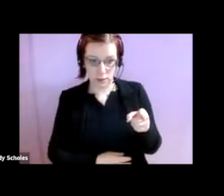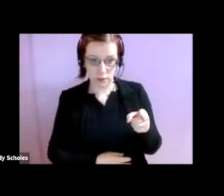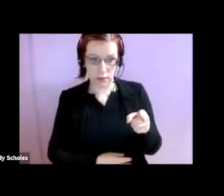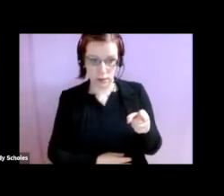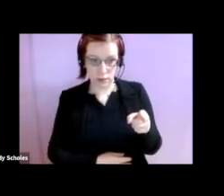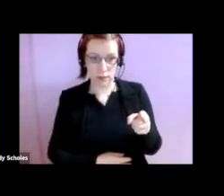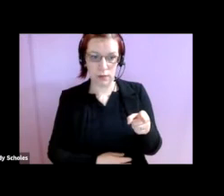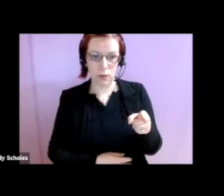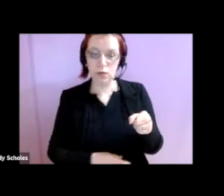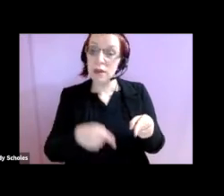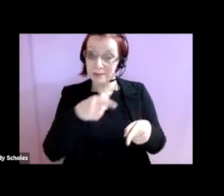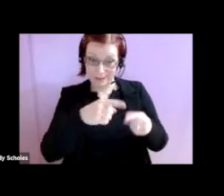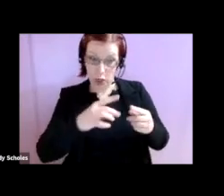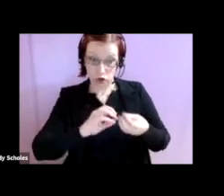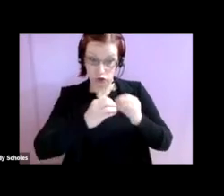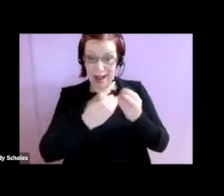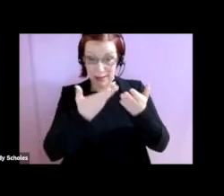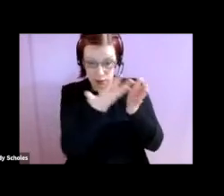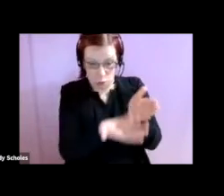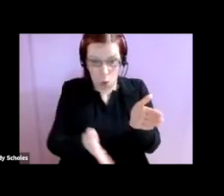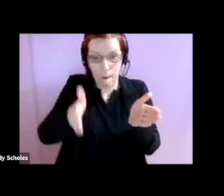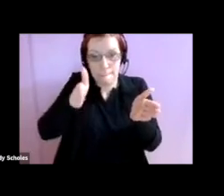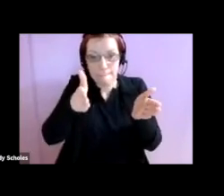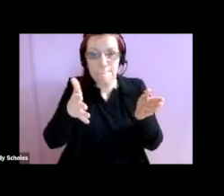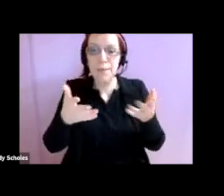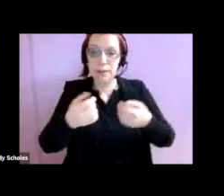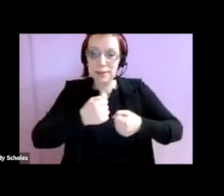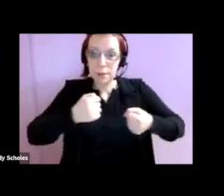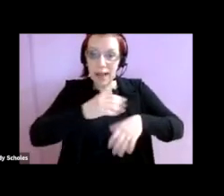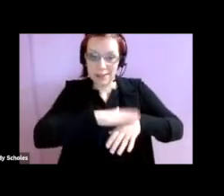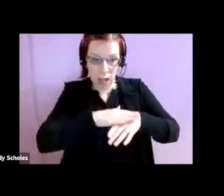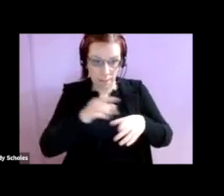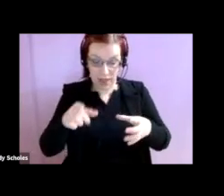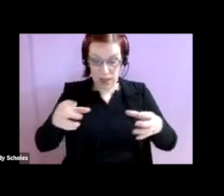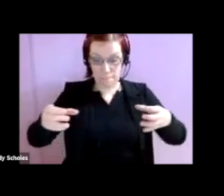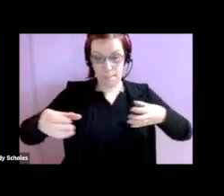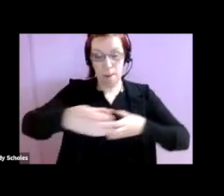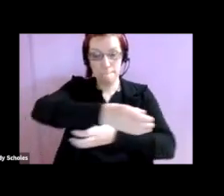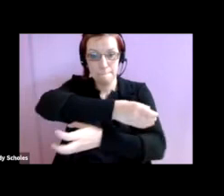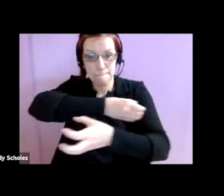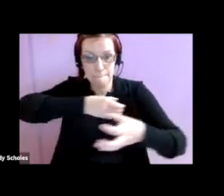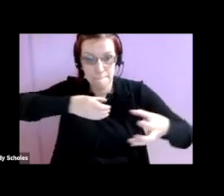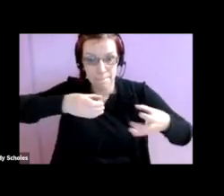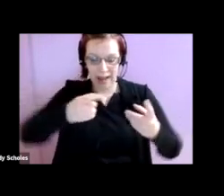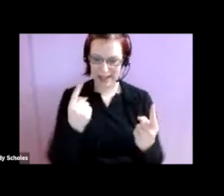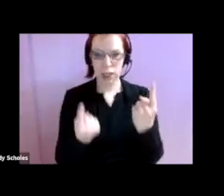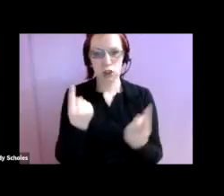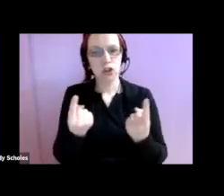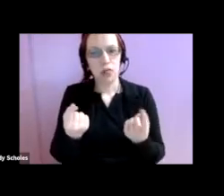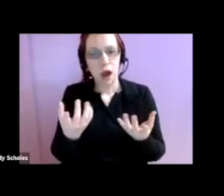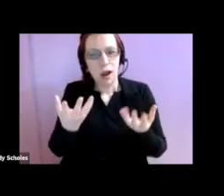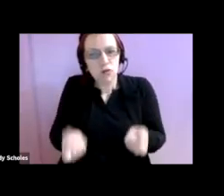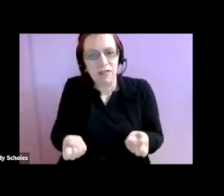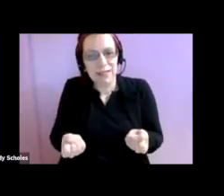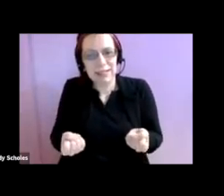they're causing in space-time, as they spiral round one another, they've been caught in one another's gravity,